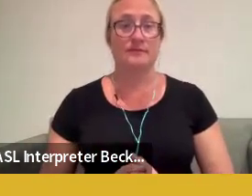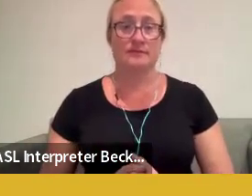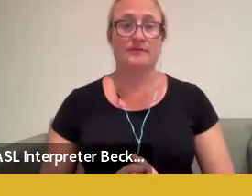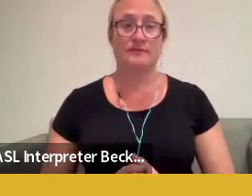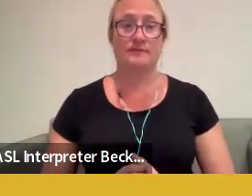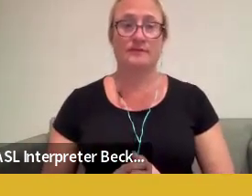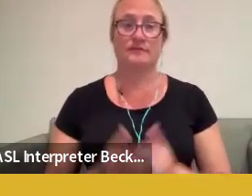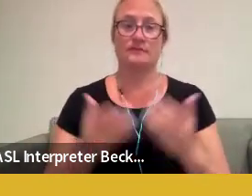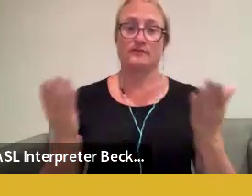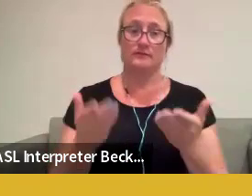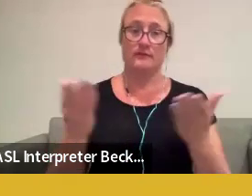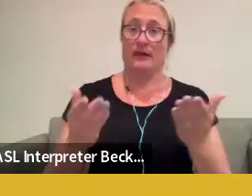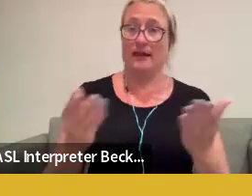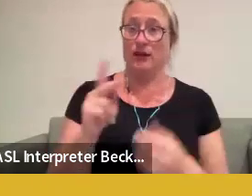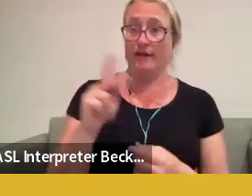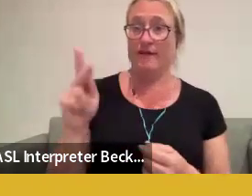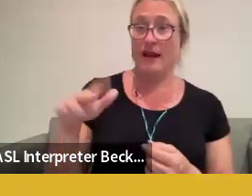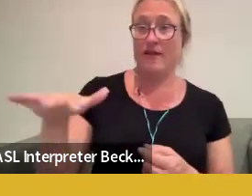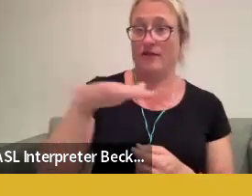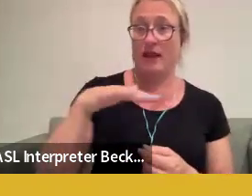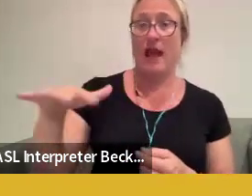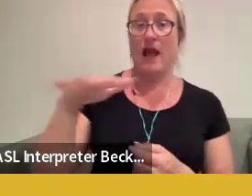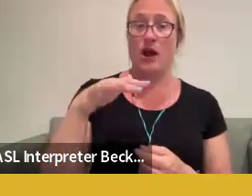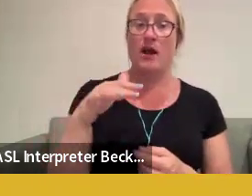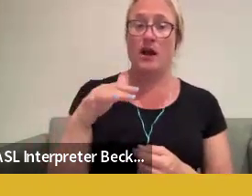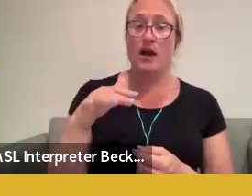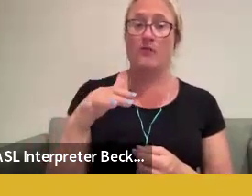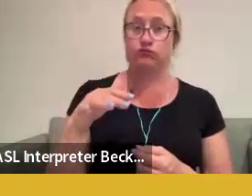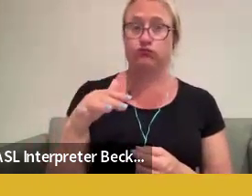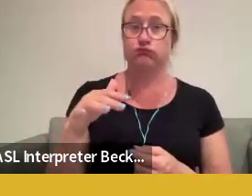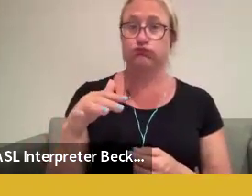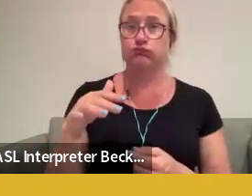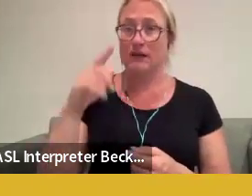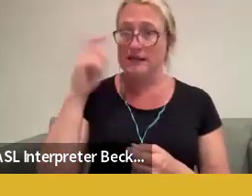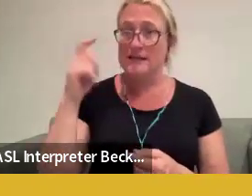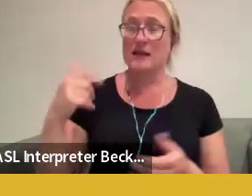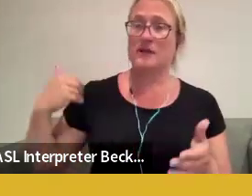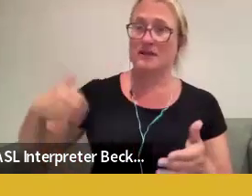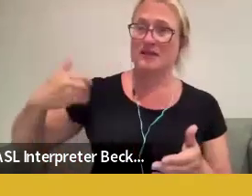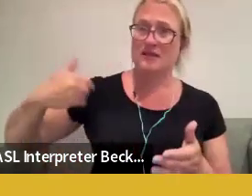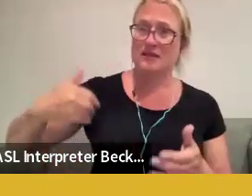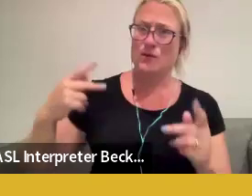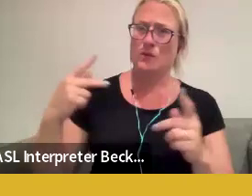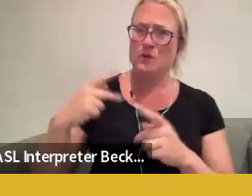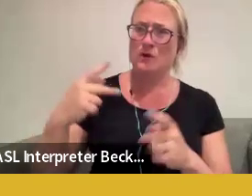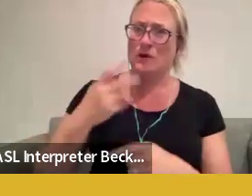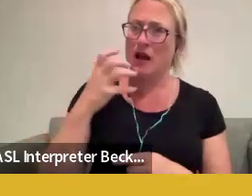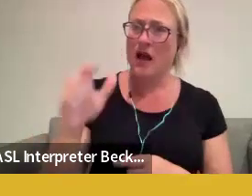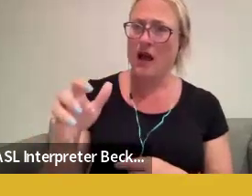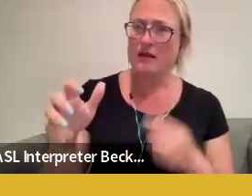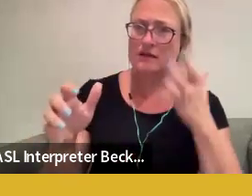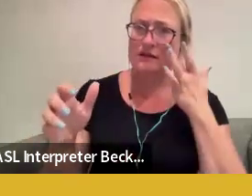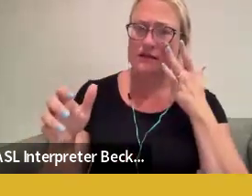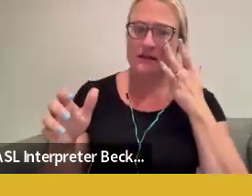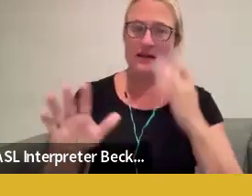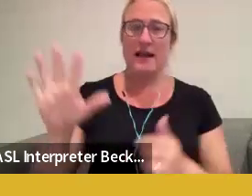In Philadelphia, we are definitely experiencing hotter summers recently. So the average temperature has